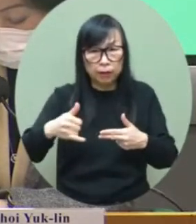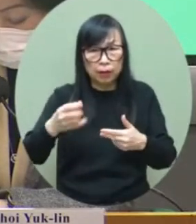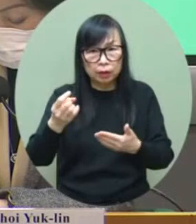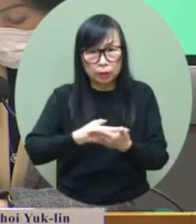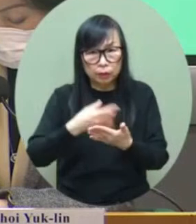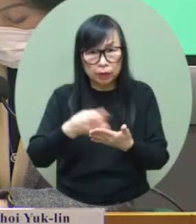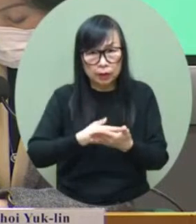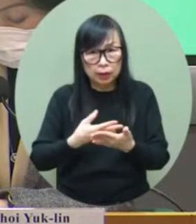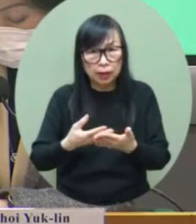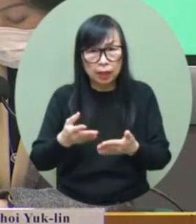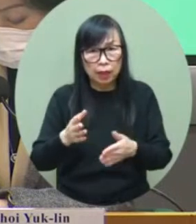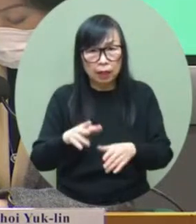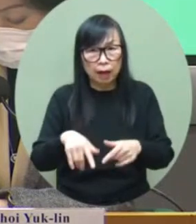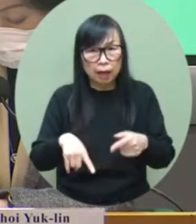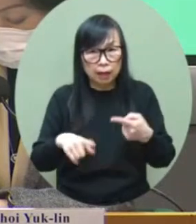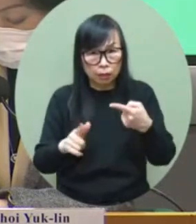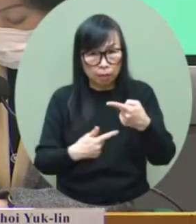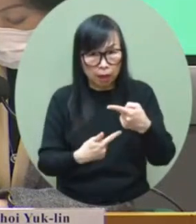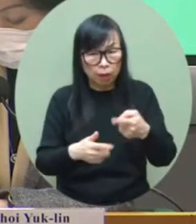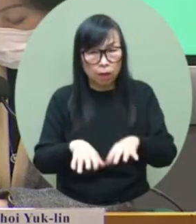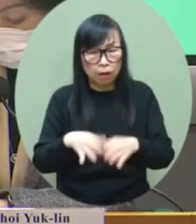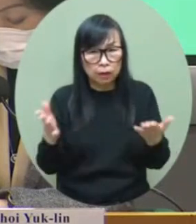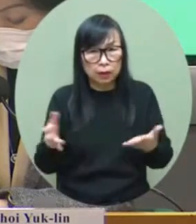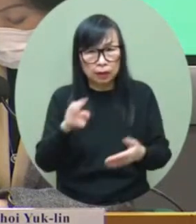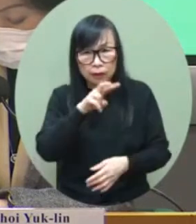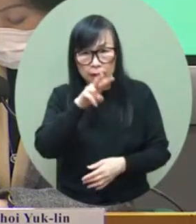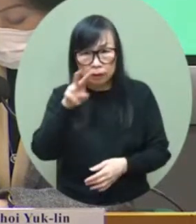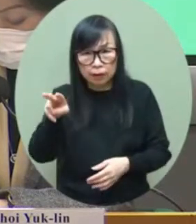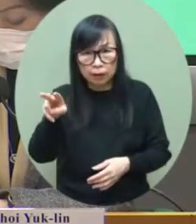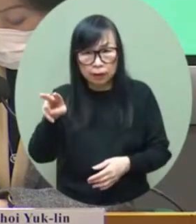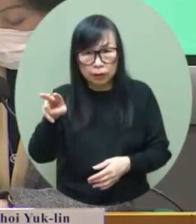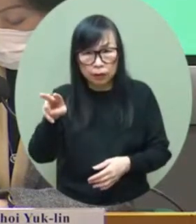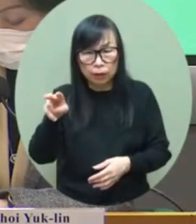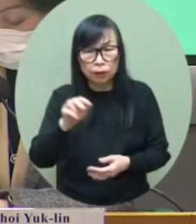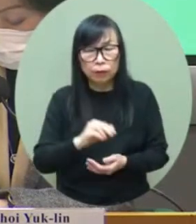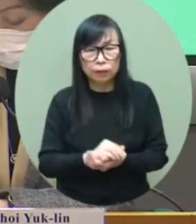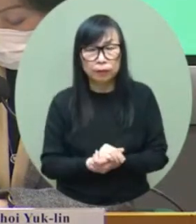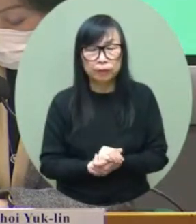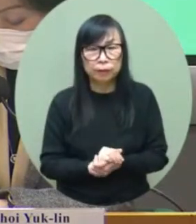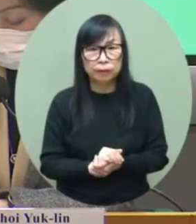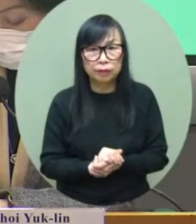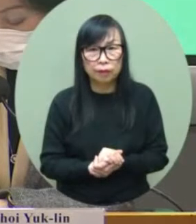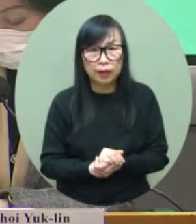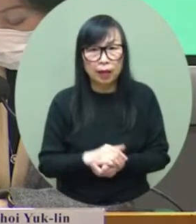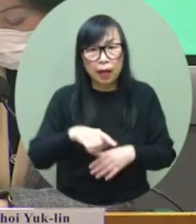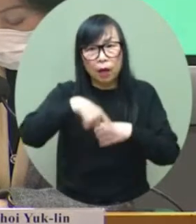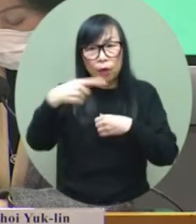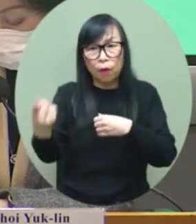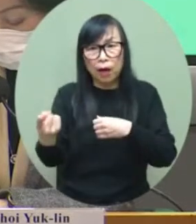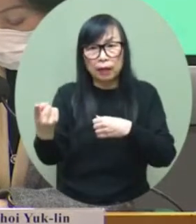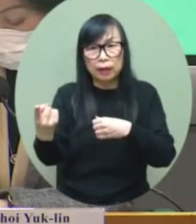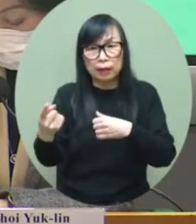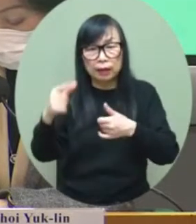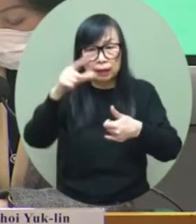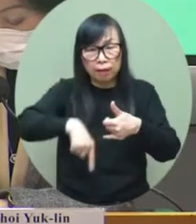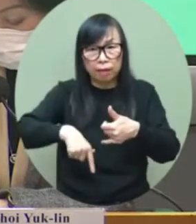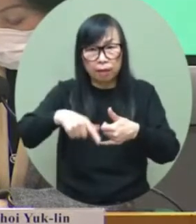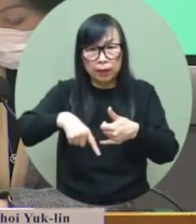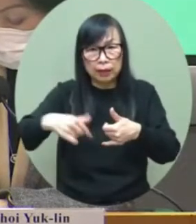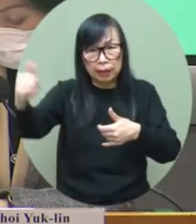of the way. So, for example, starting from the 8th of January, we've resumed cross-boundary travel.